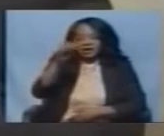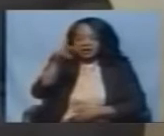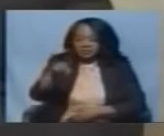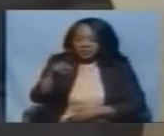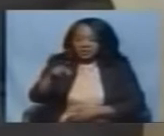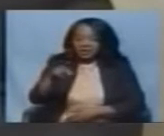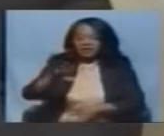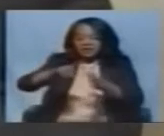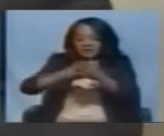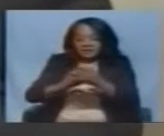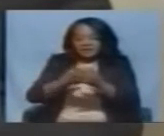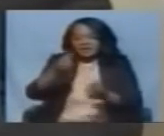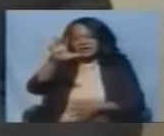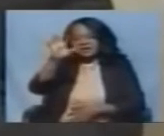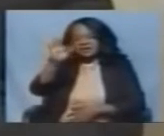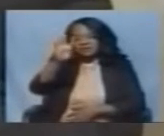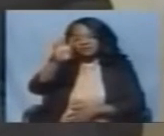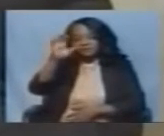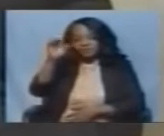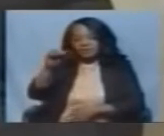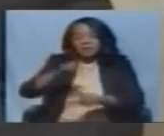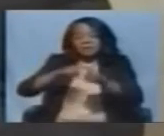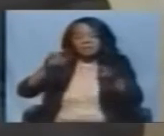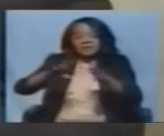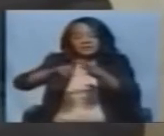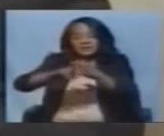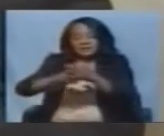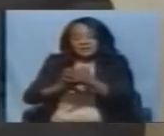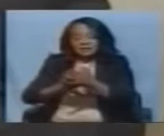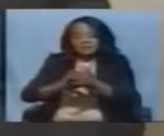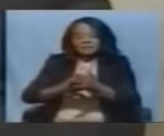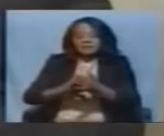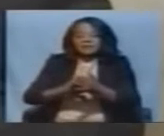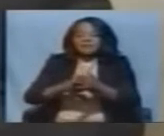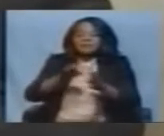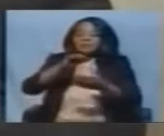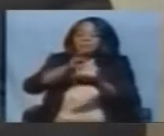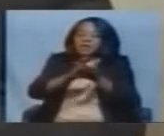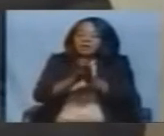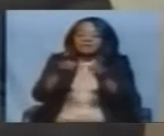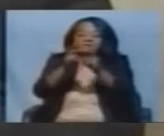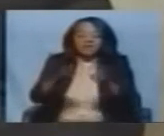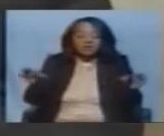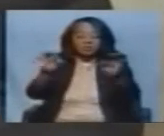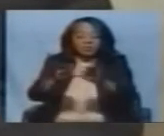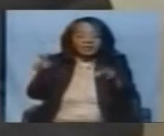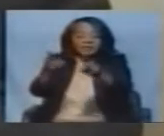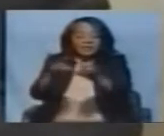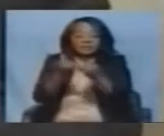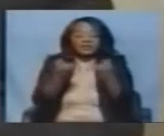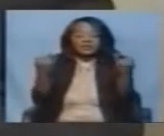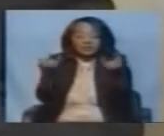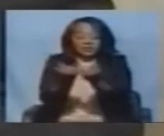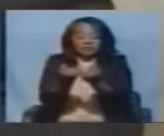1940s. So it's a new function, but it's a function that is rapidly becoming very important. And so in those